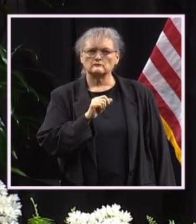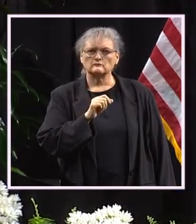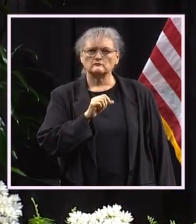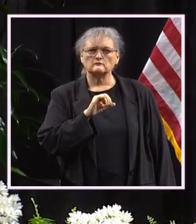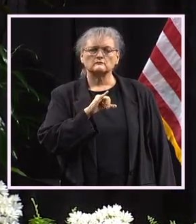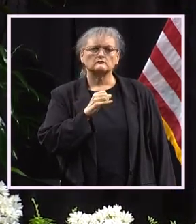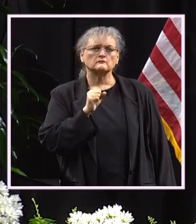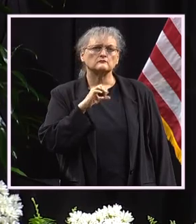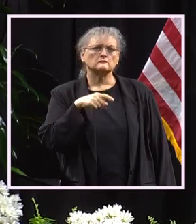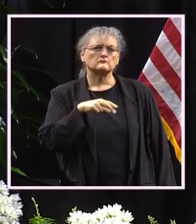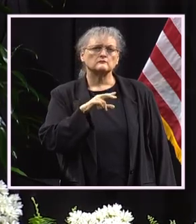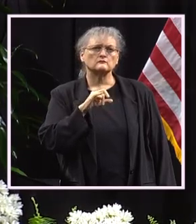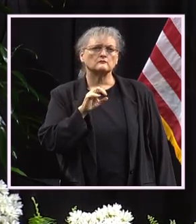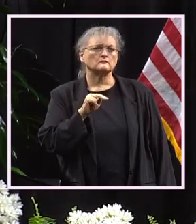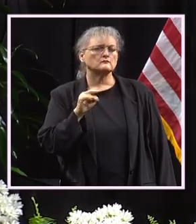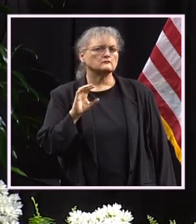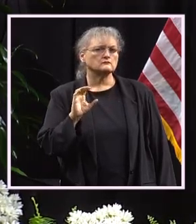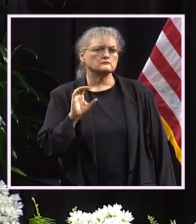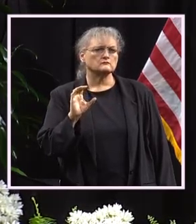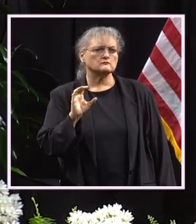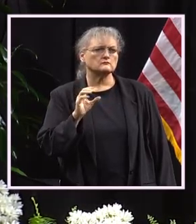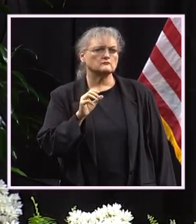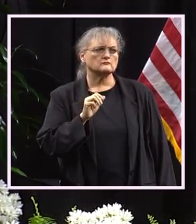Jacqueline Castañeda.